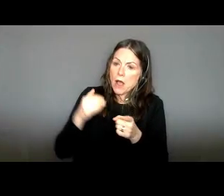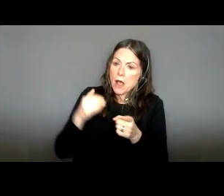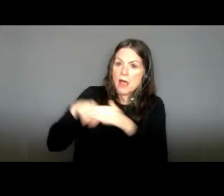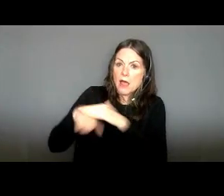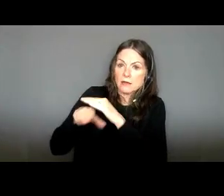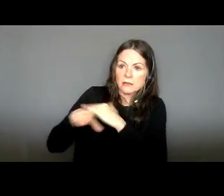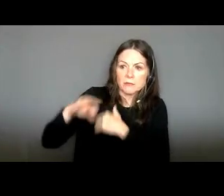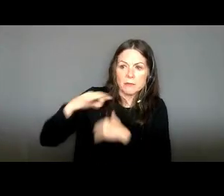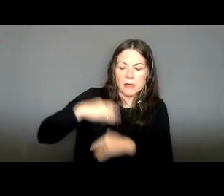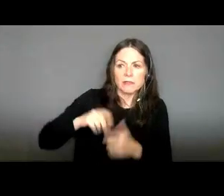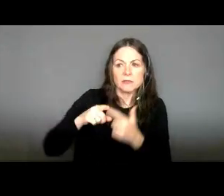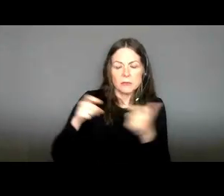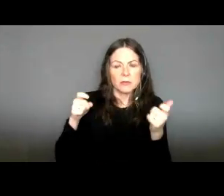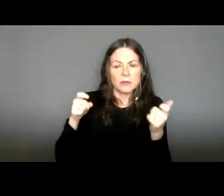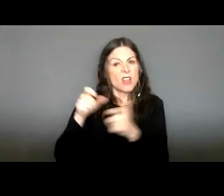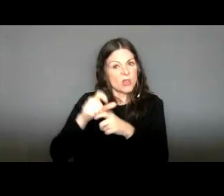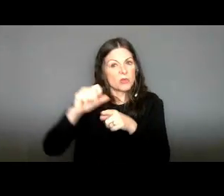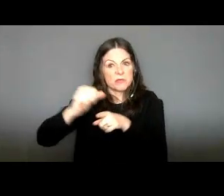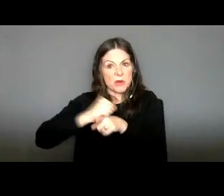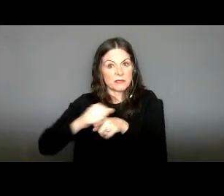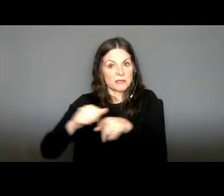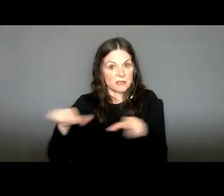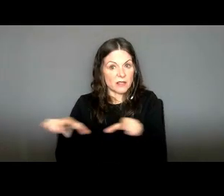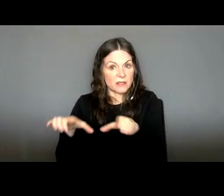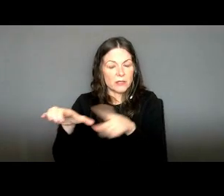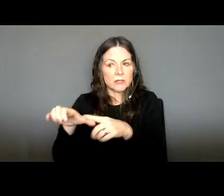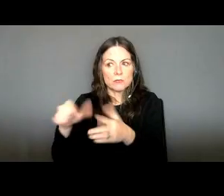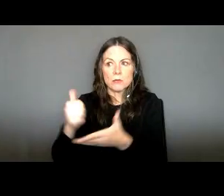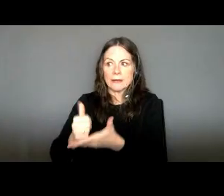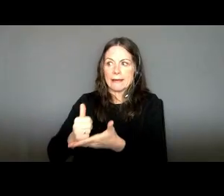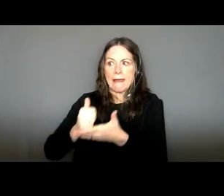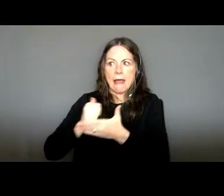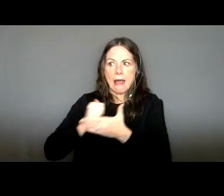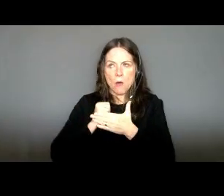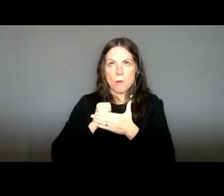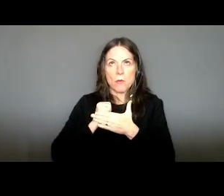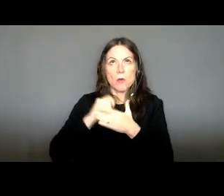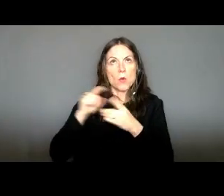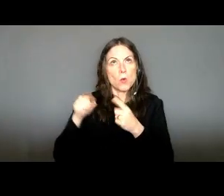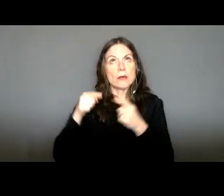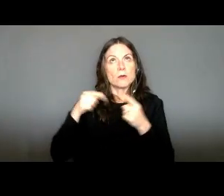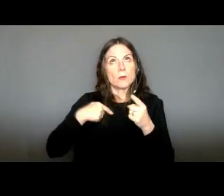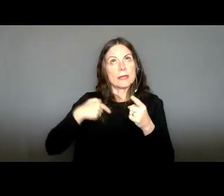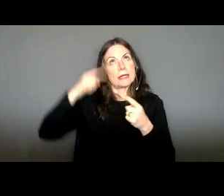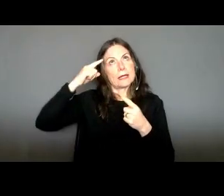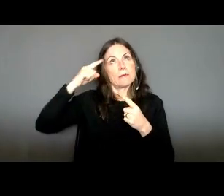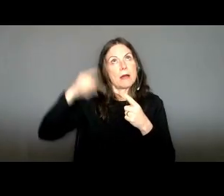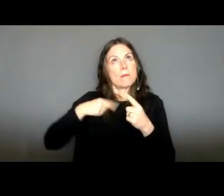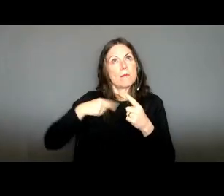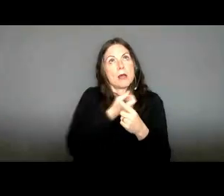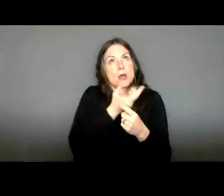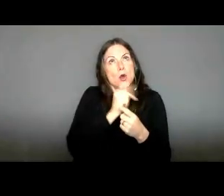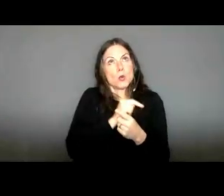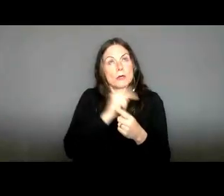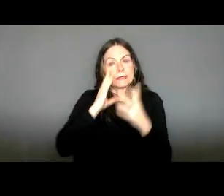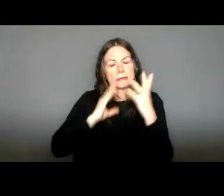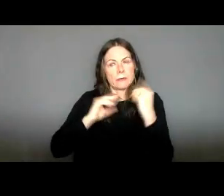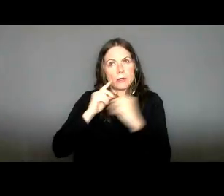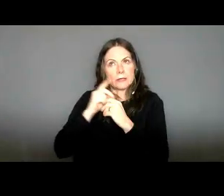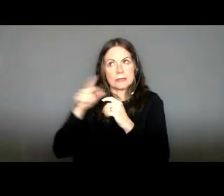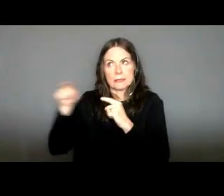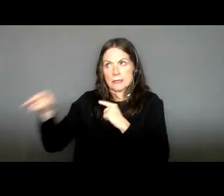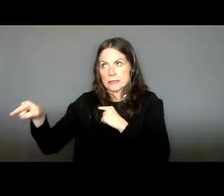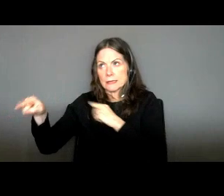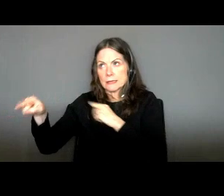practice activities really come to life when we are able to incorporate our personal experiences. Because of